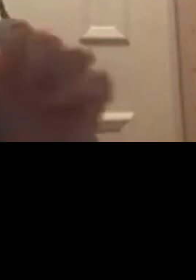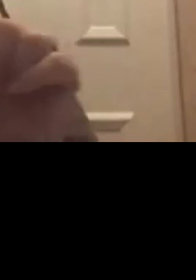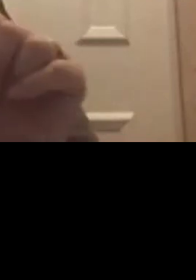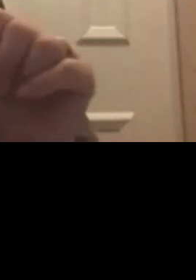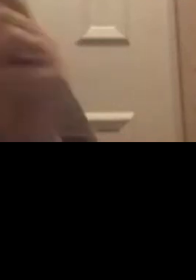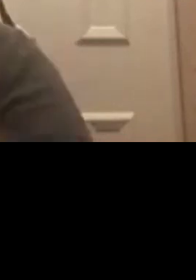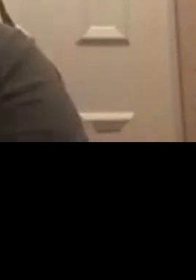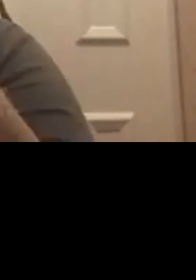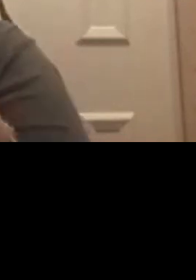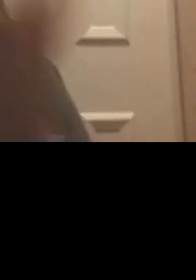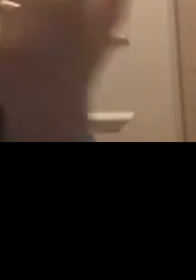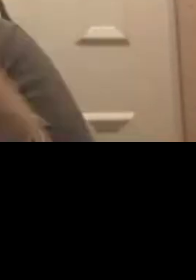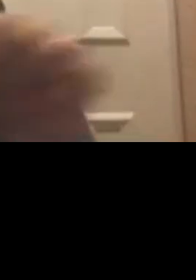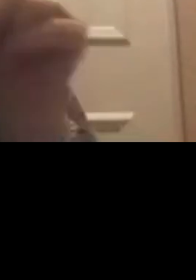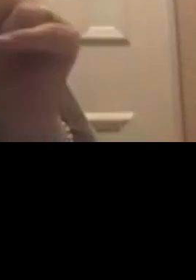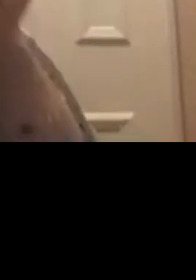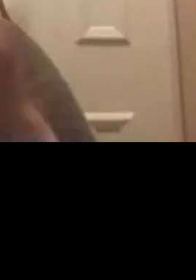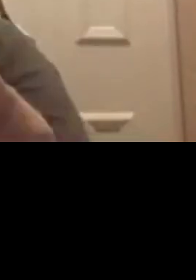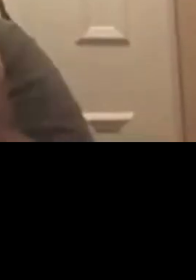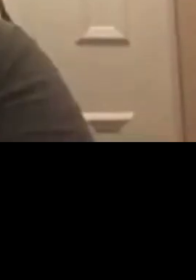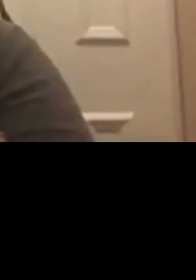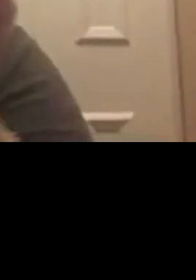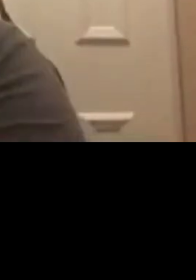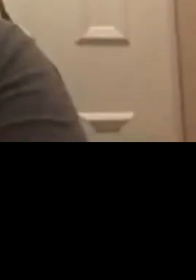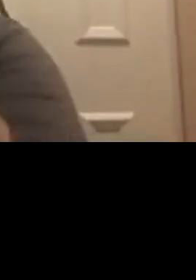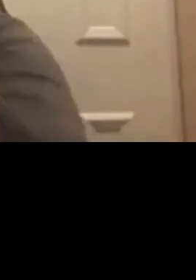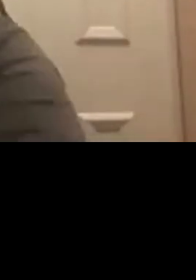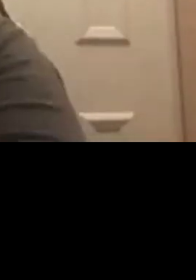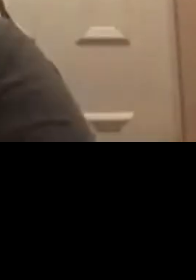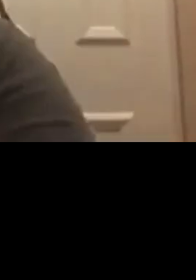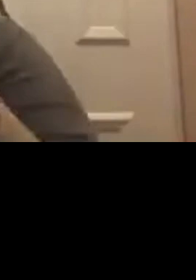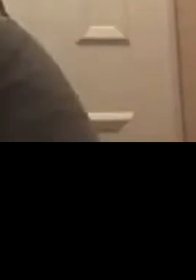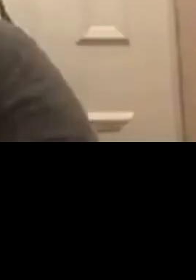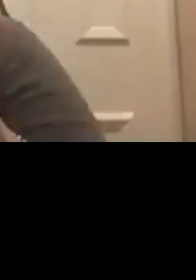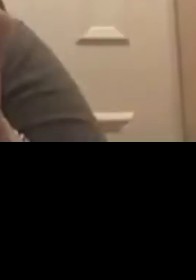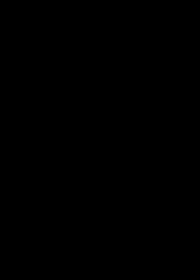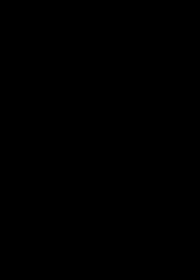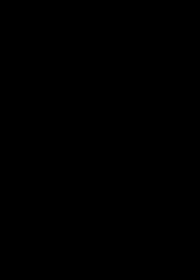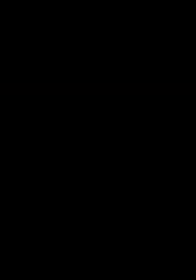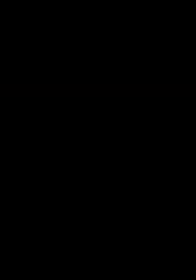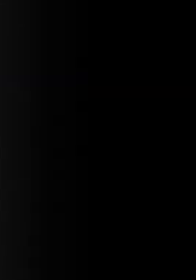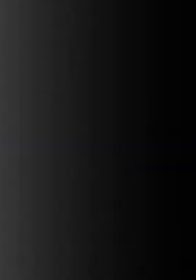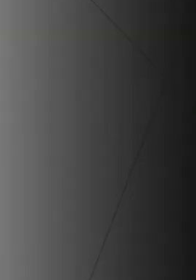any platform, and then you can share with us, with Arjun, that. Okay?